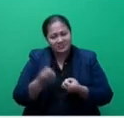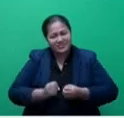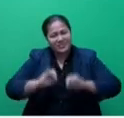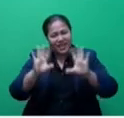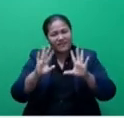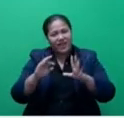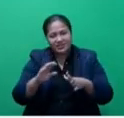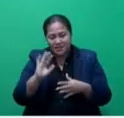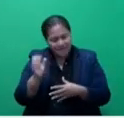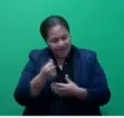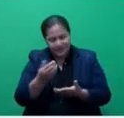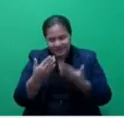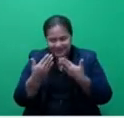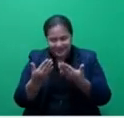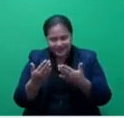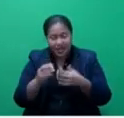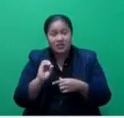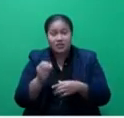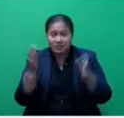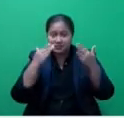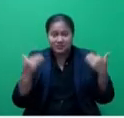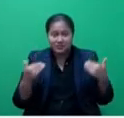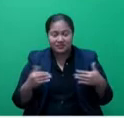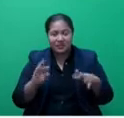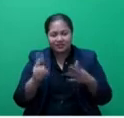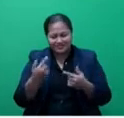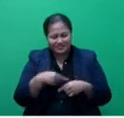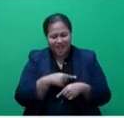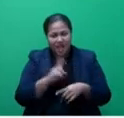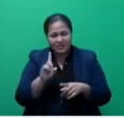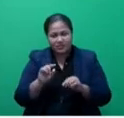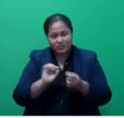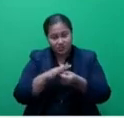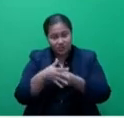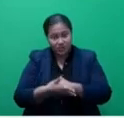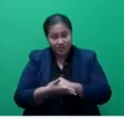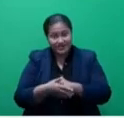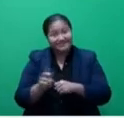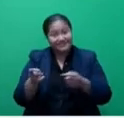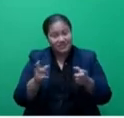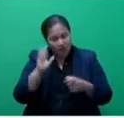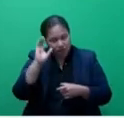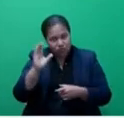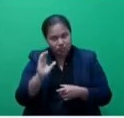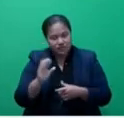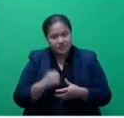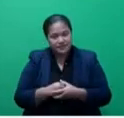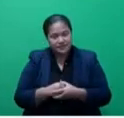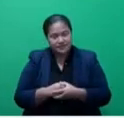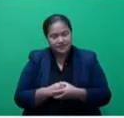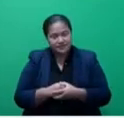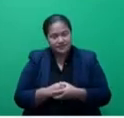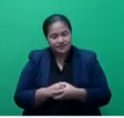commended. However, Mr. Speaker, sir, while we are being designated as a COVID-19 contained country, is commendable,